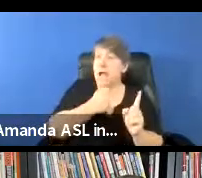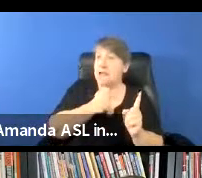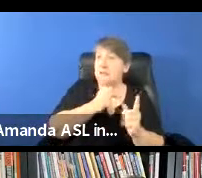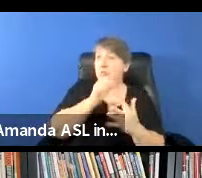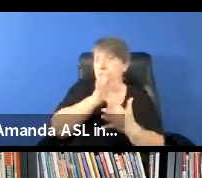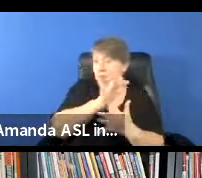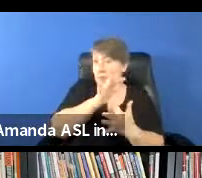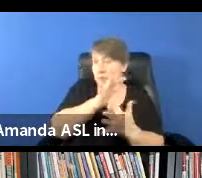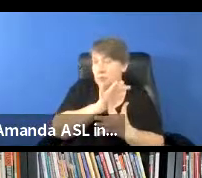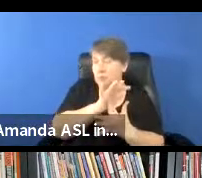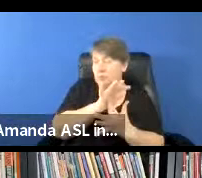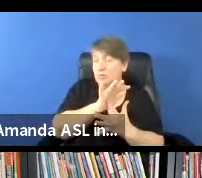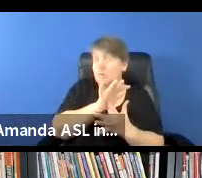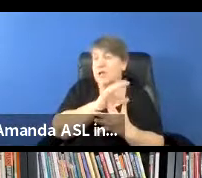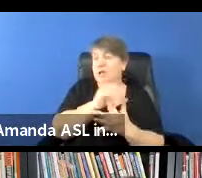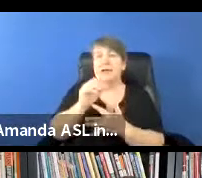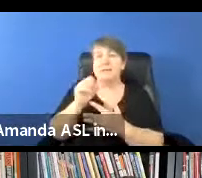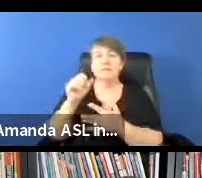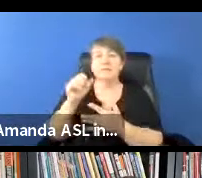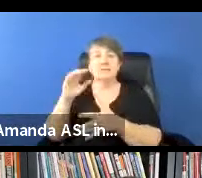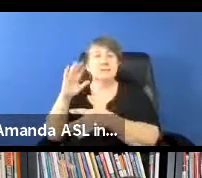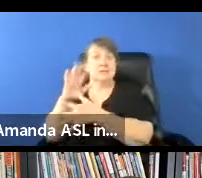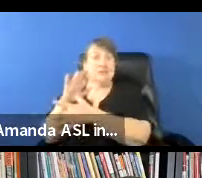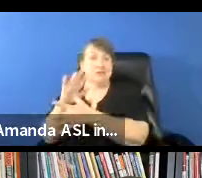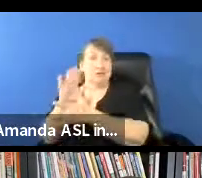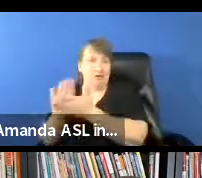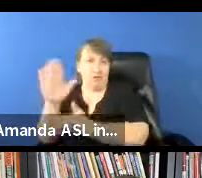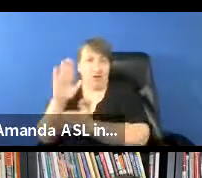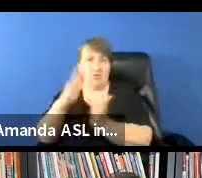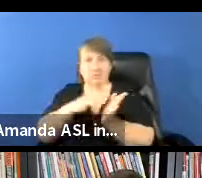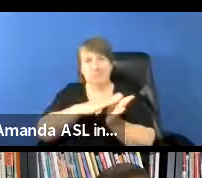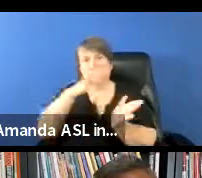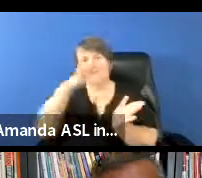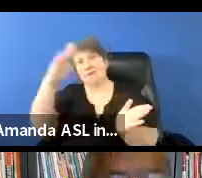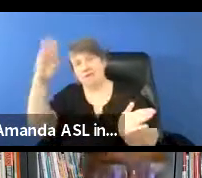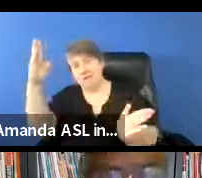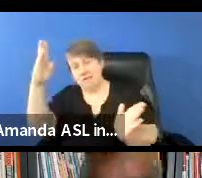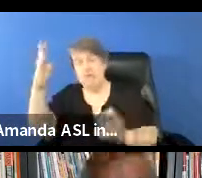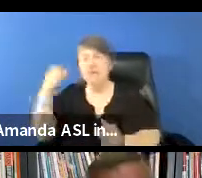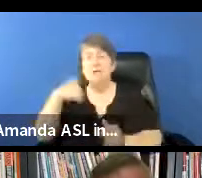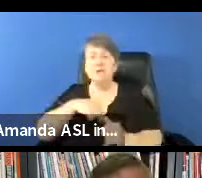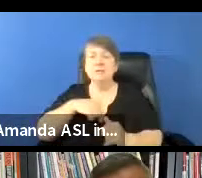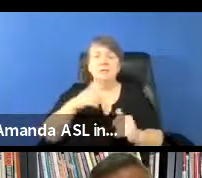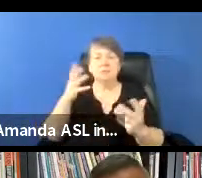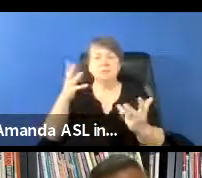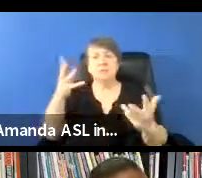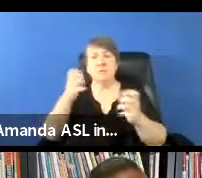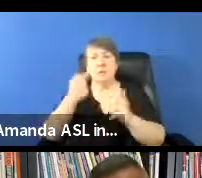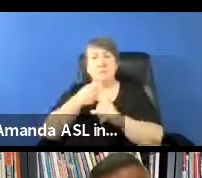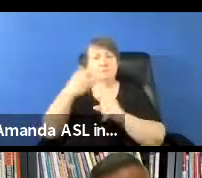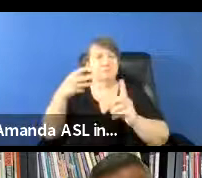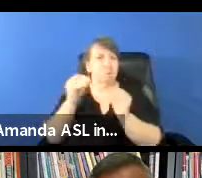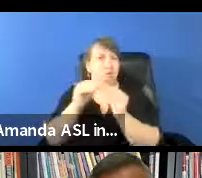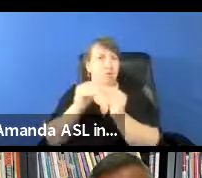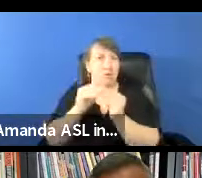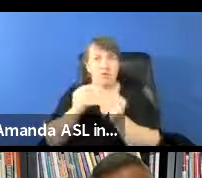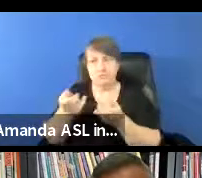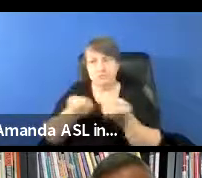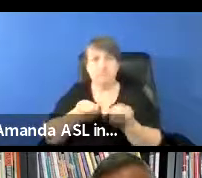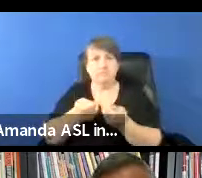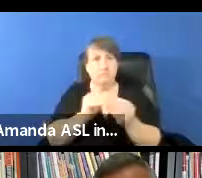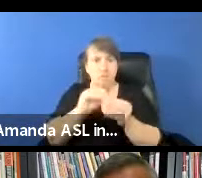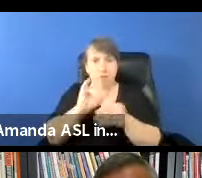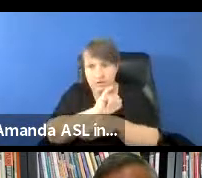juniors to seniors in college. And we're going to be looking to expand that as the program